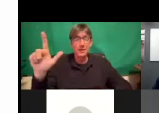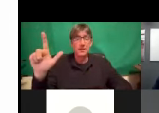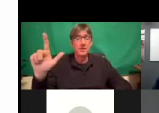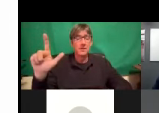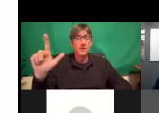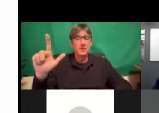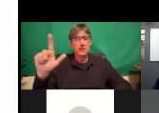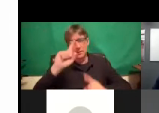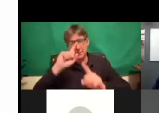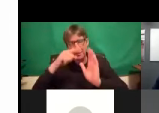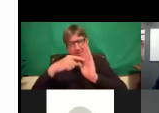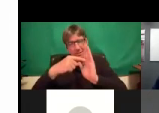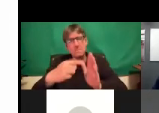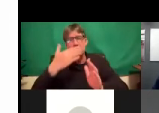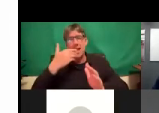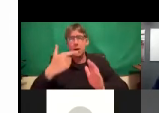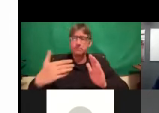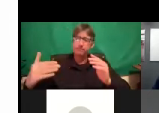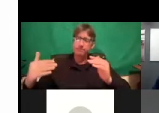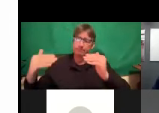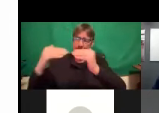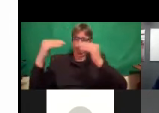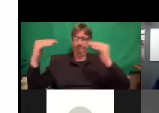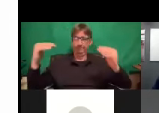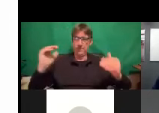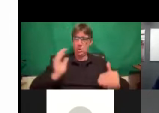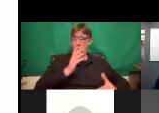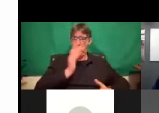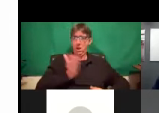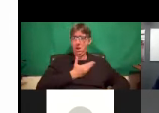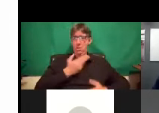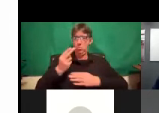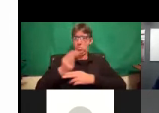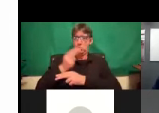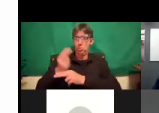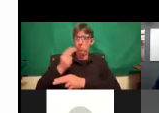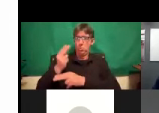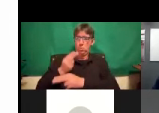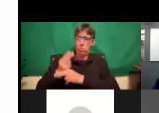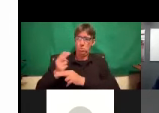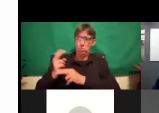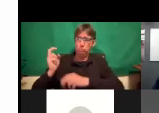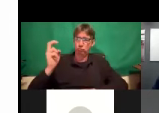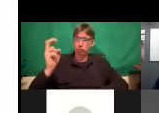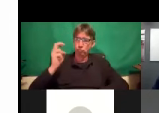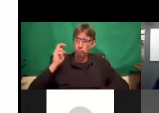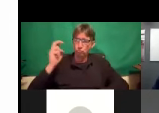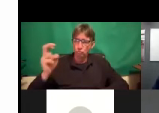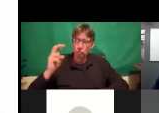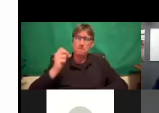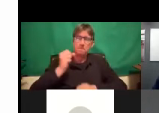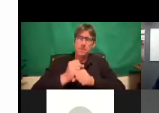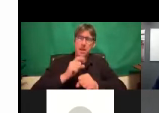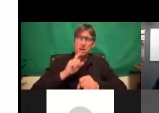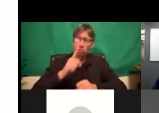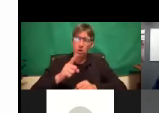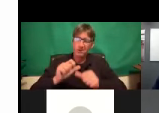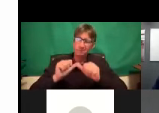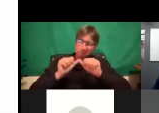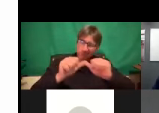and fundamentally ensure that we will continue to preserve and provide quality and reliable service